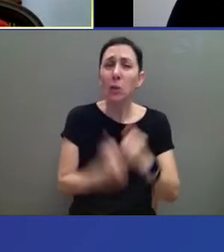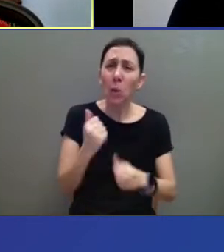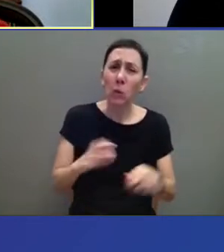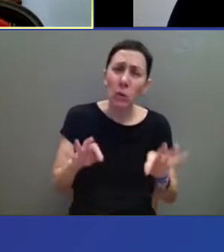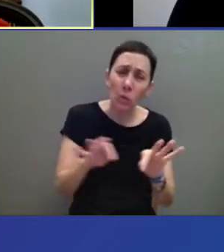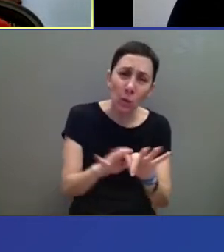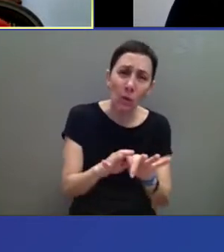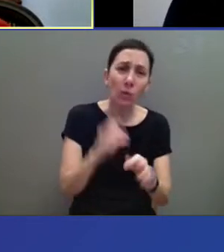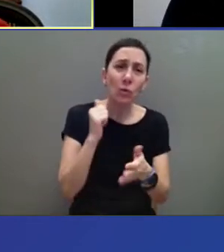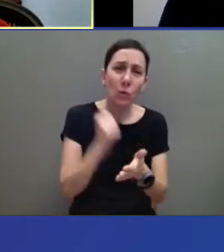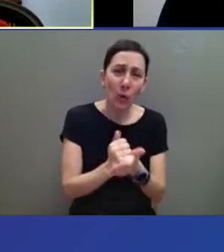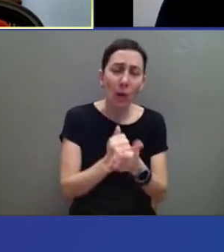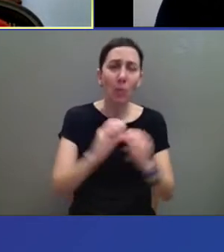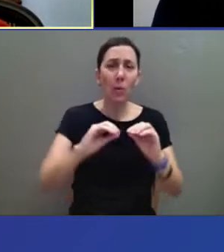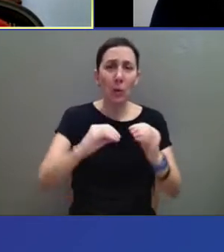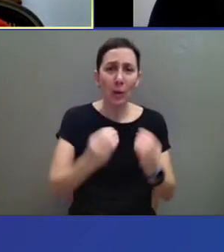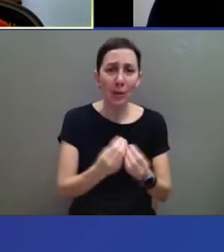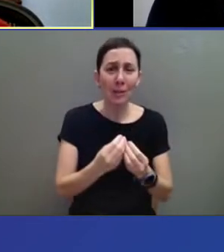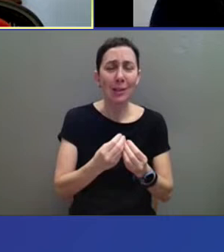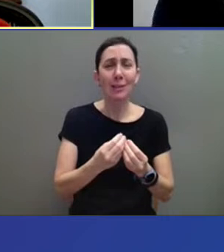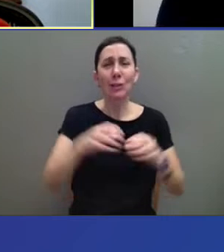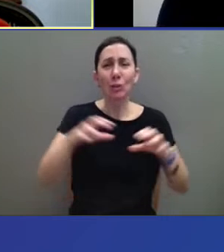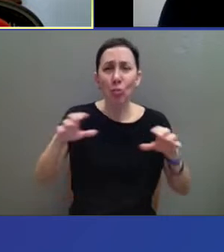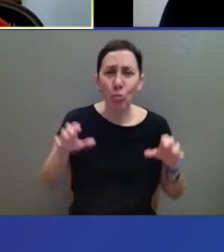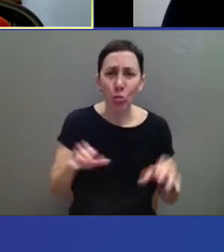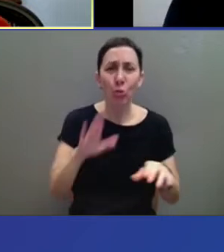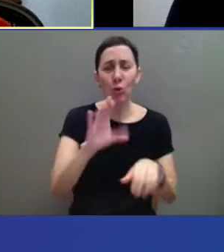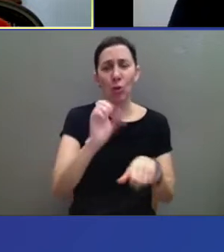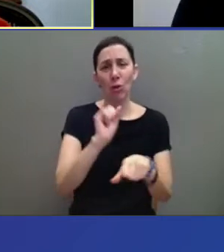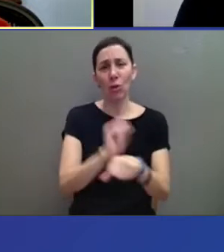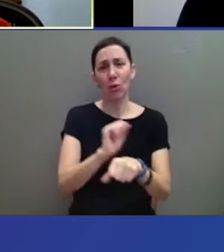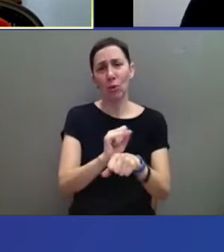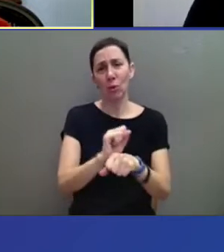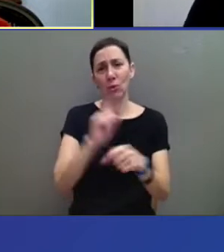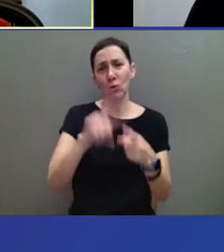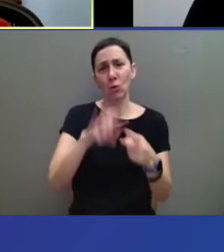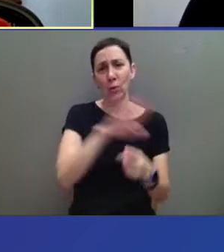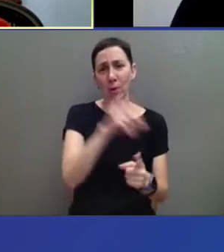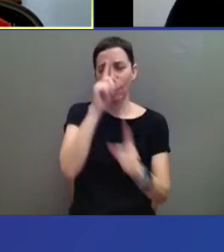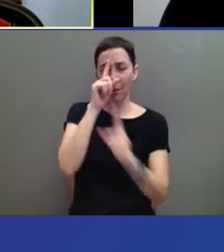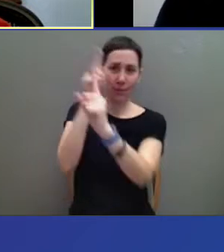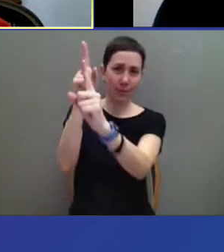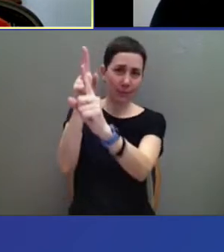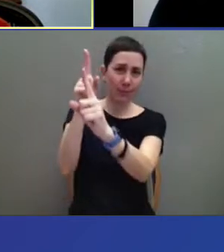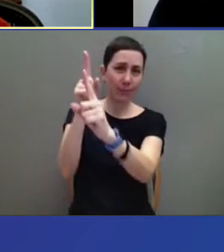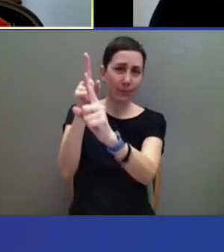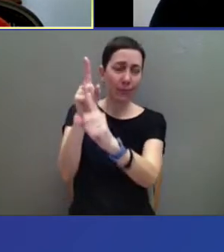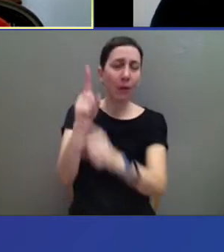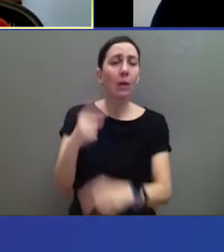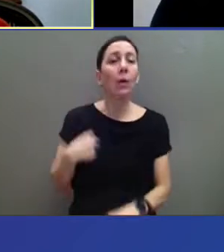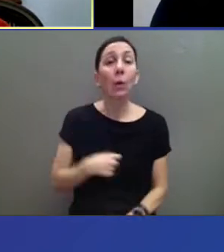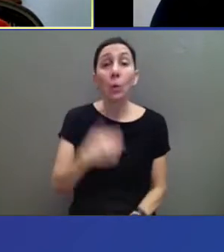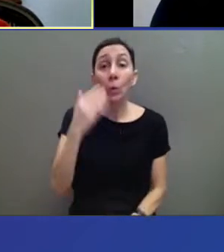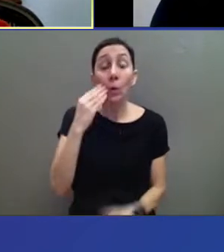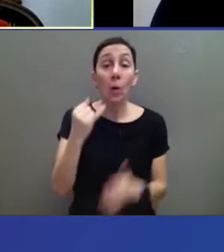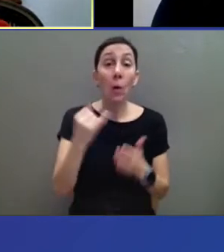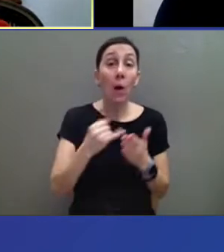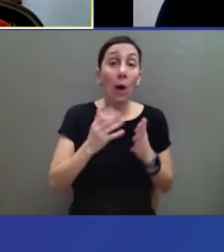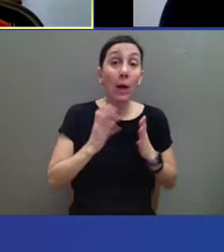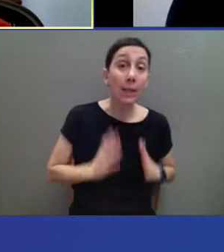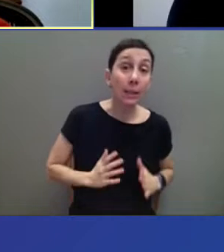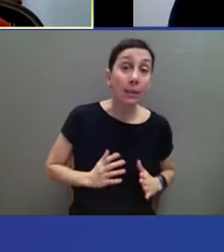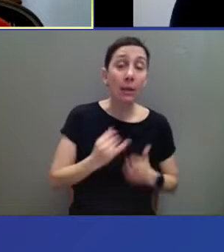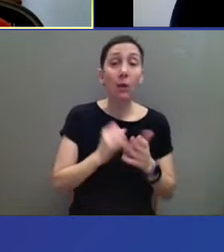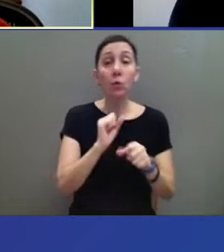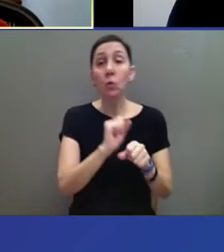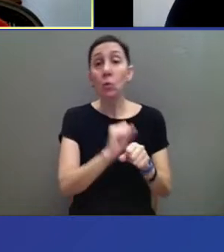the work that their mission drives them to do. And so we know that artists and arts workers